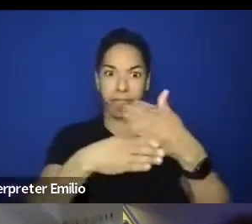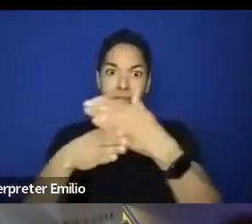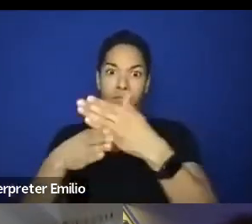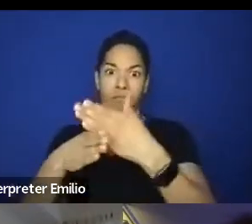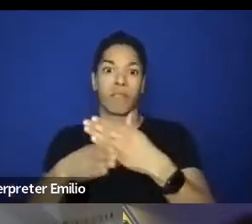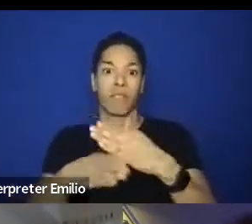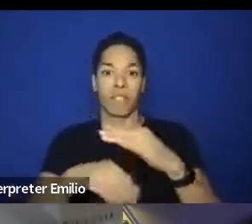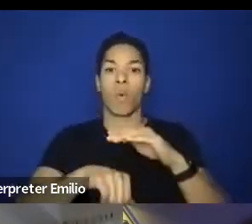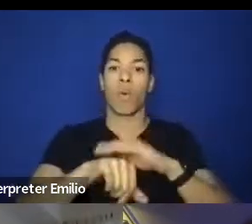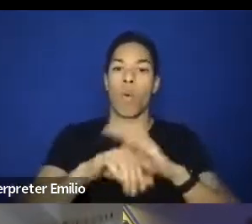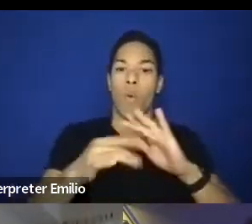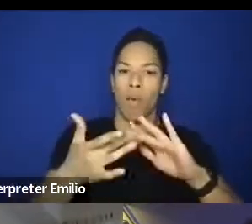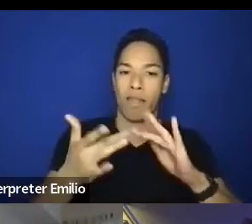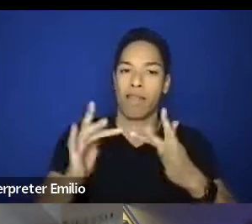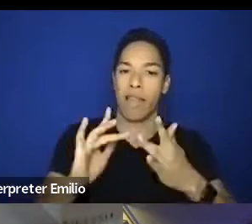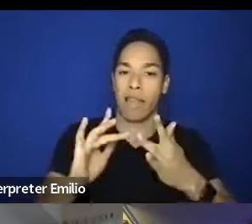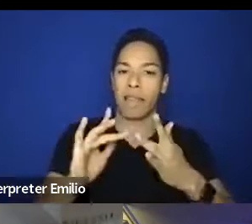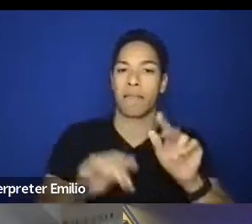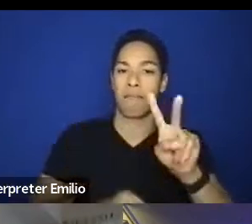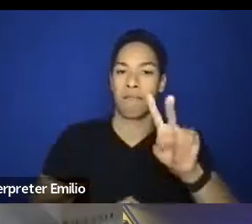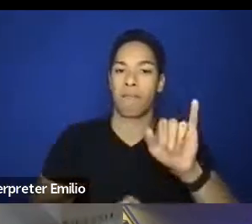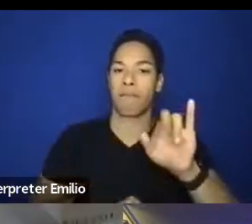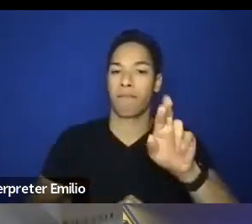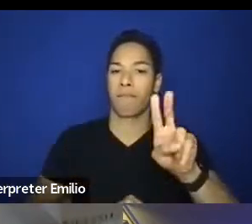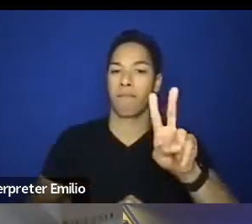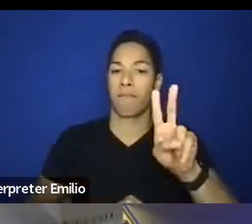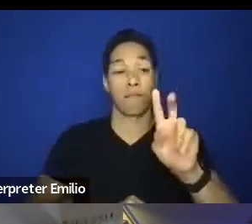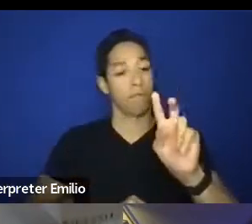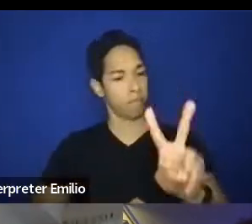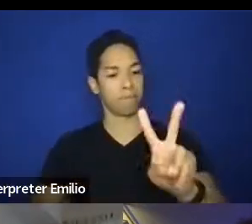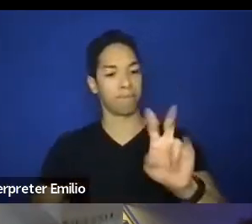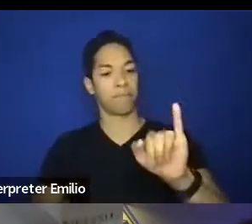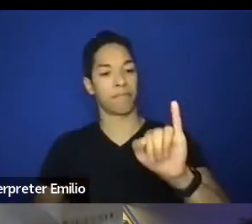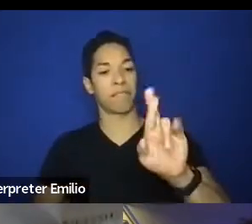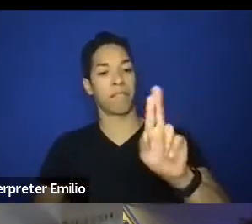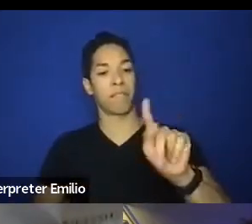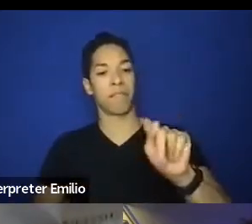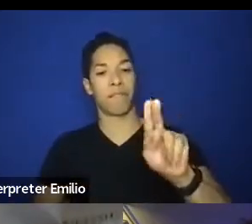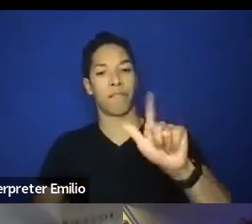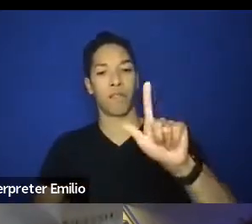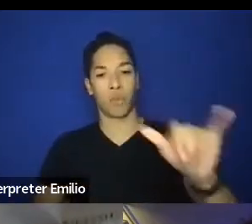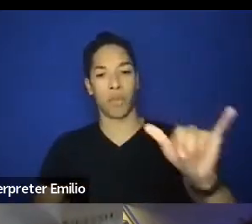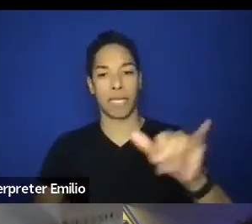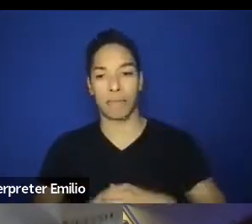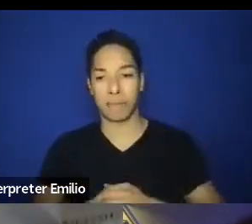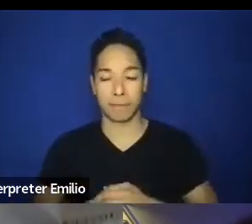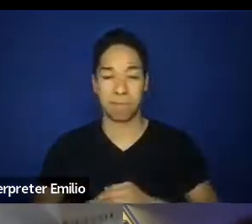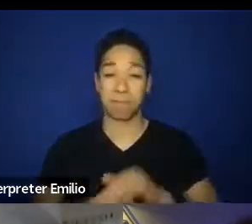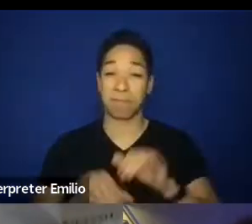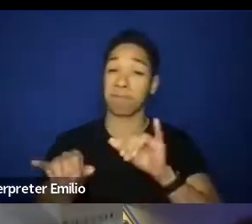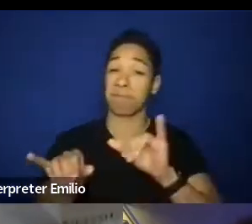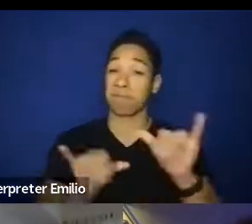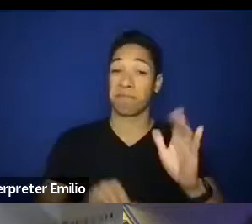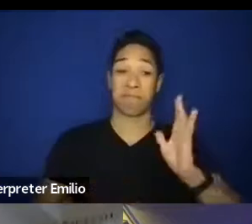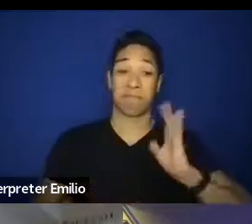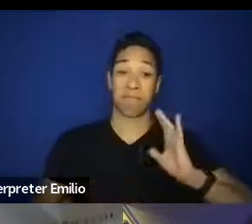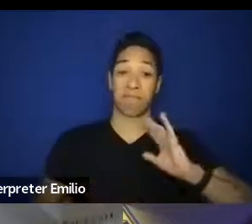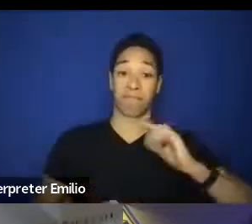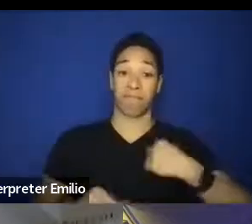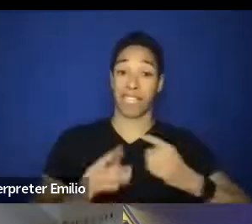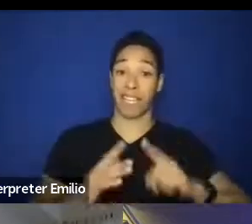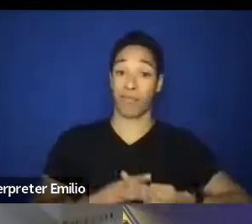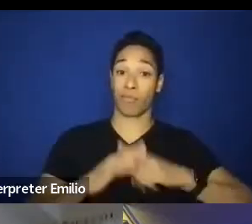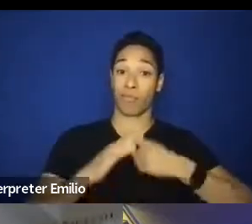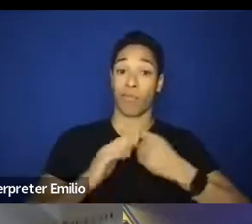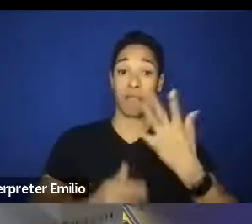as well. It's not like before where, even when I started 5 years ago, everything